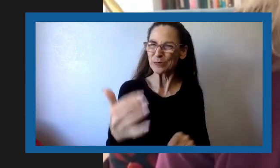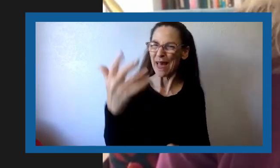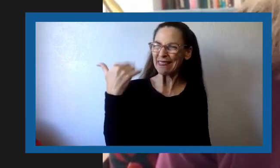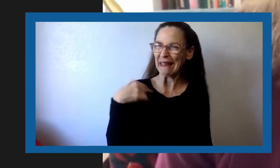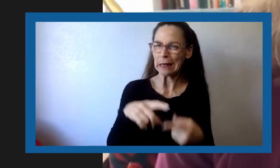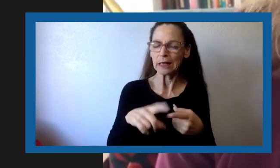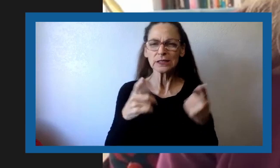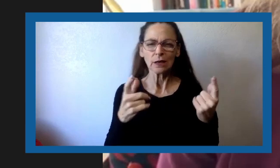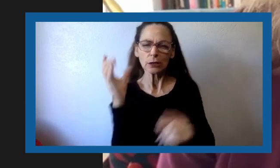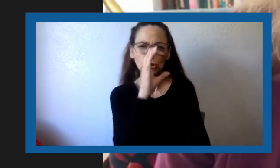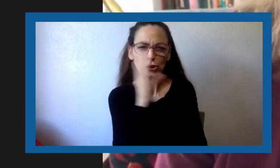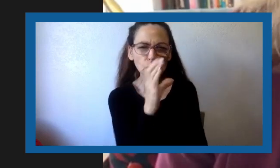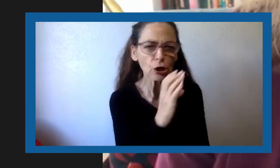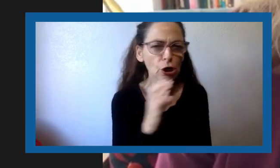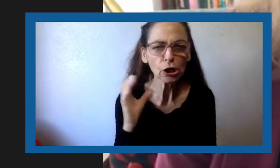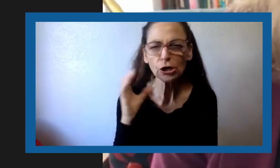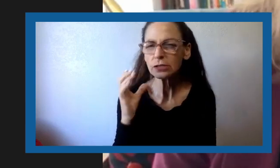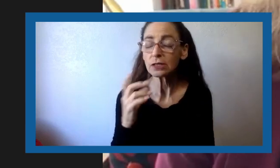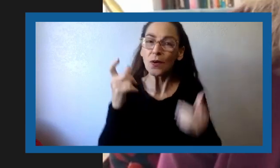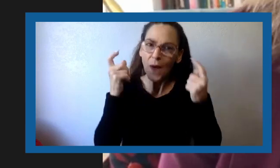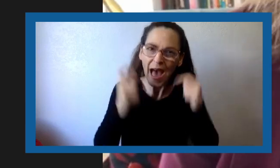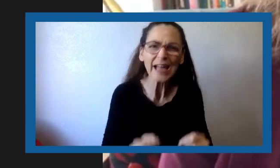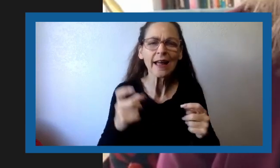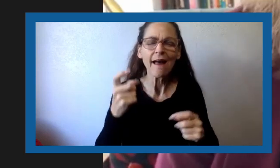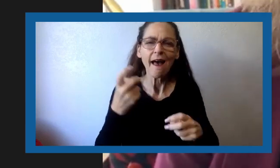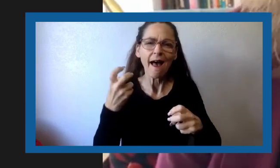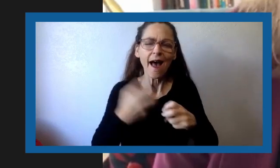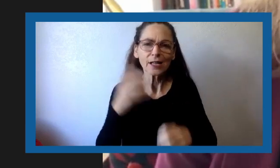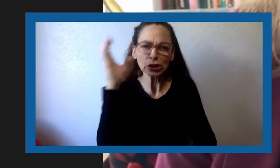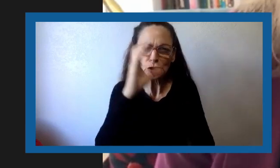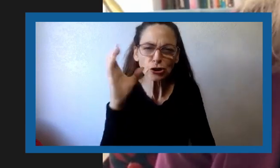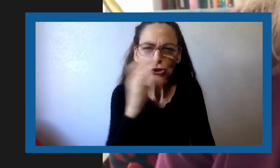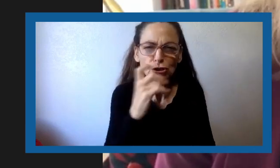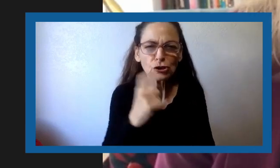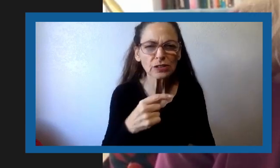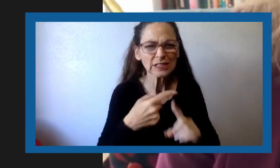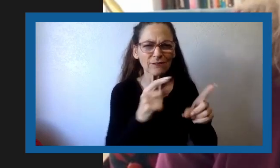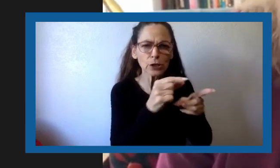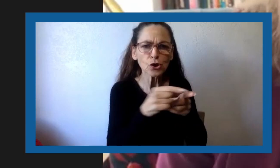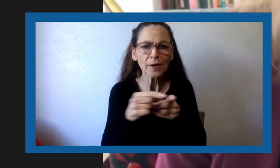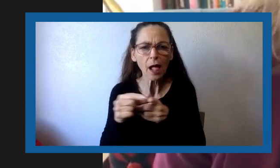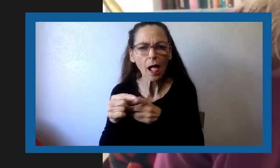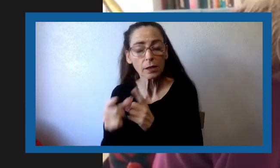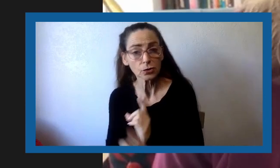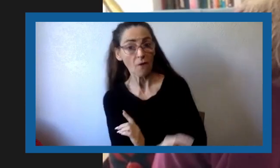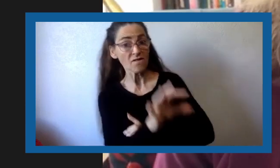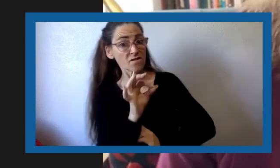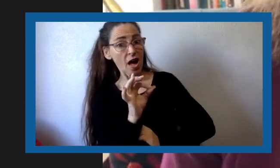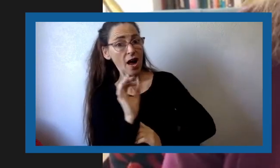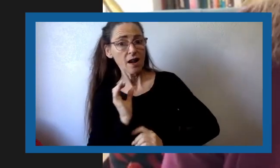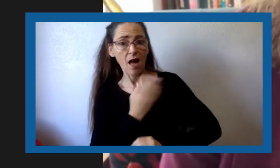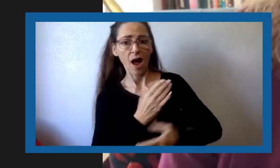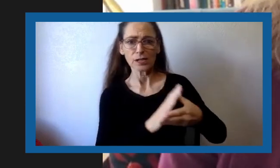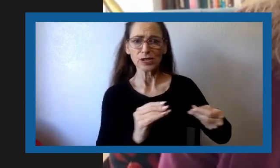to search, you had to search using that sort of terminology to even find our